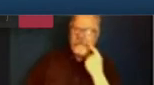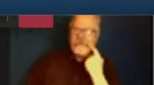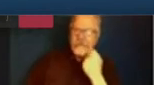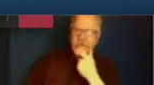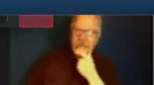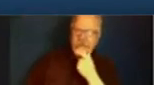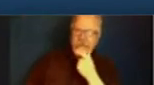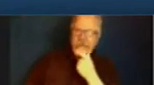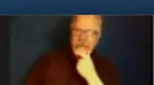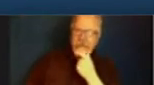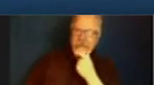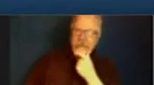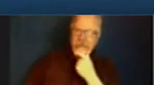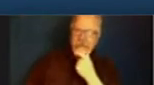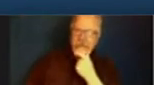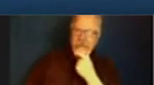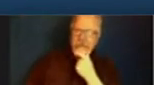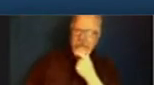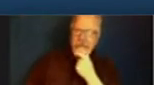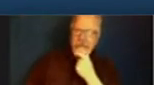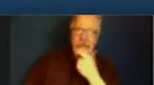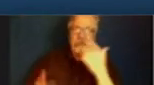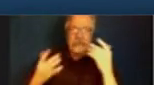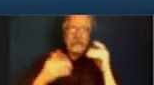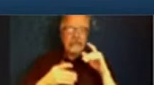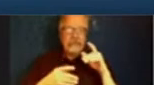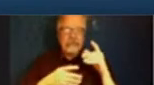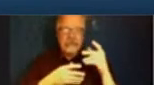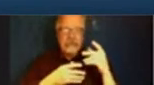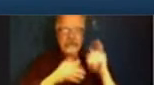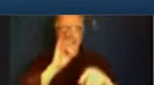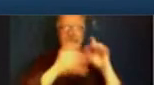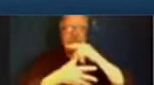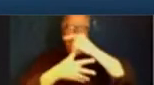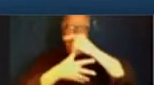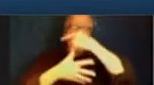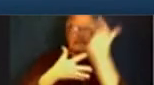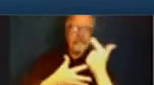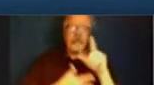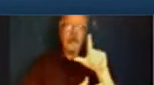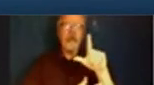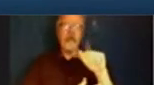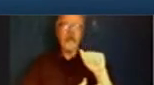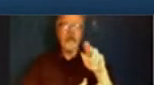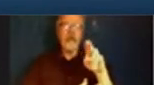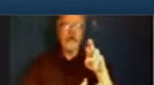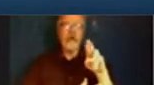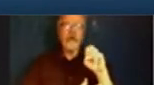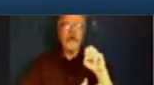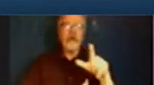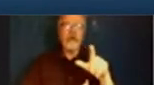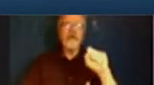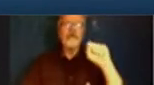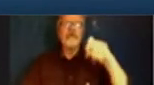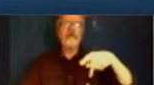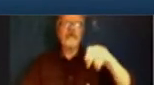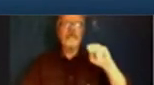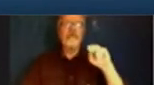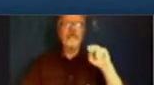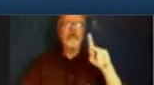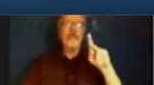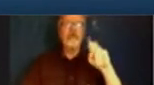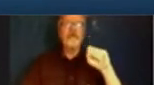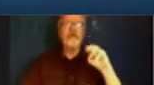Okay, maybe we'll come back to Joe. Next, we'll go to Laurel with the spokesman review. Go ahead, Laurel. Thank you. Can you hear me?